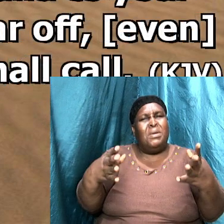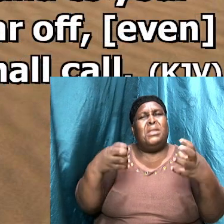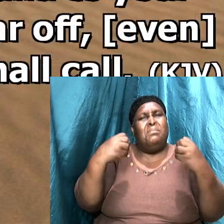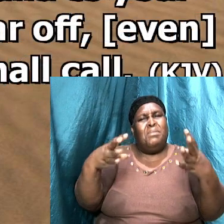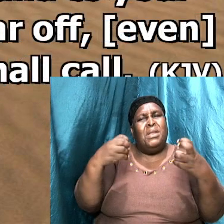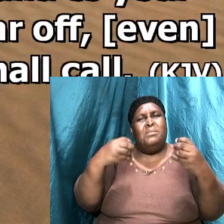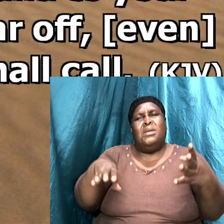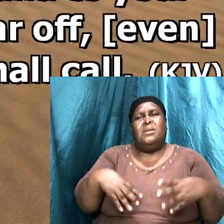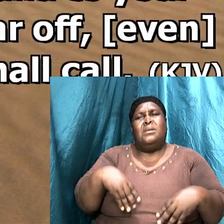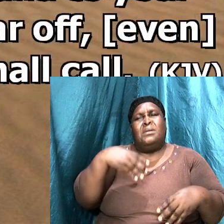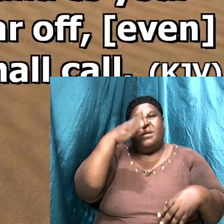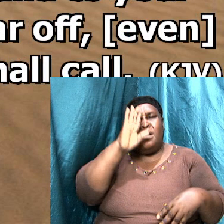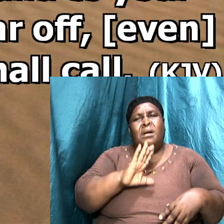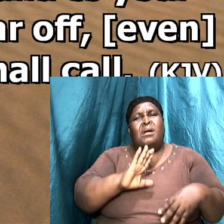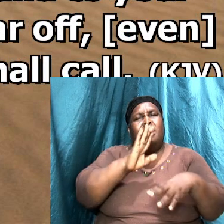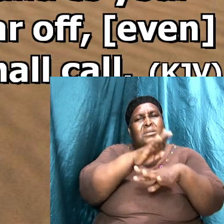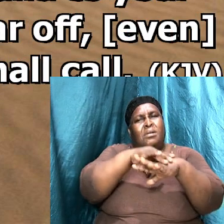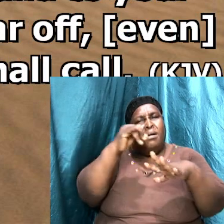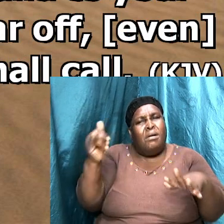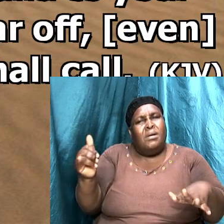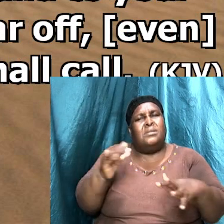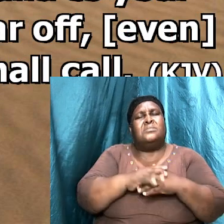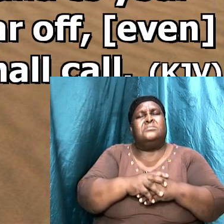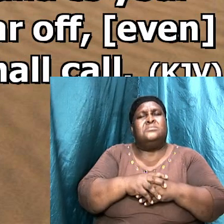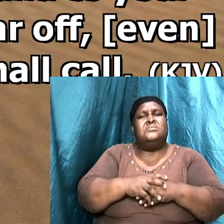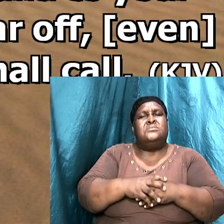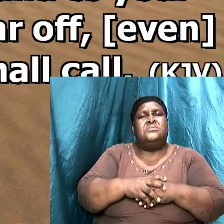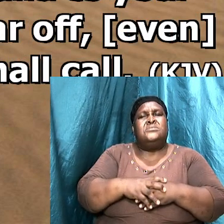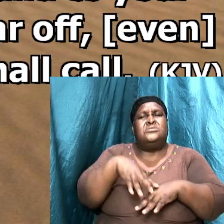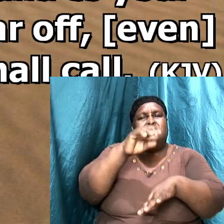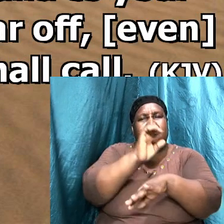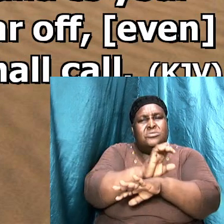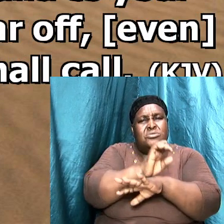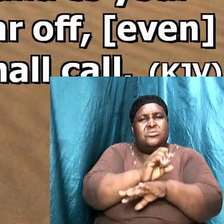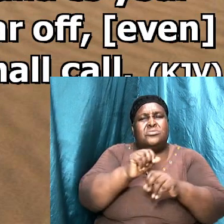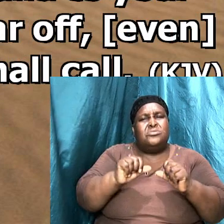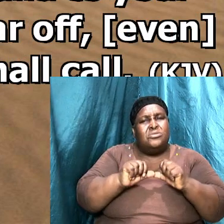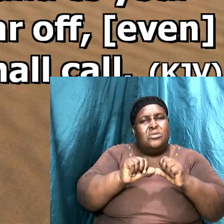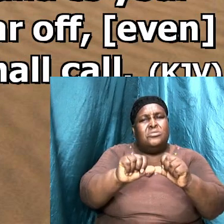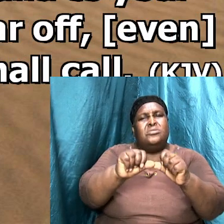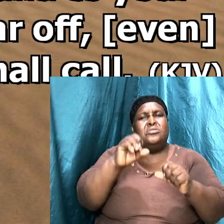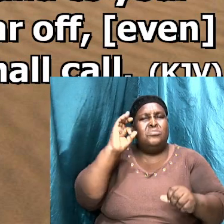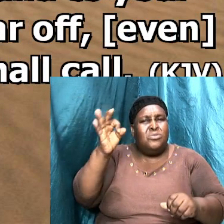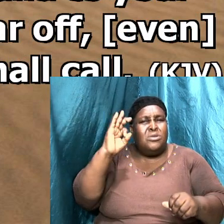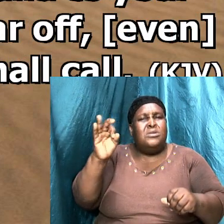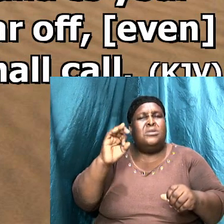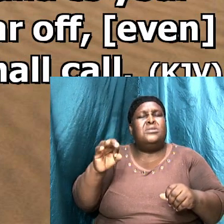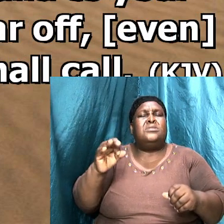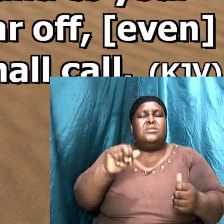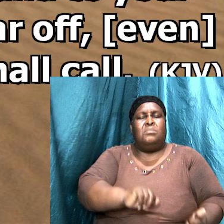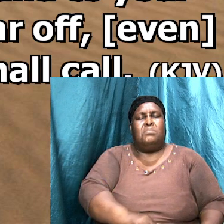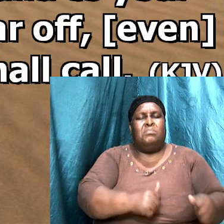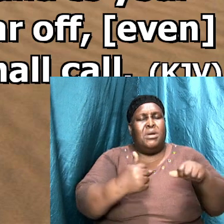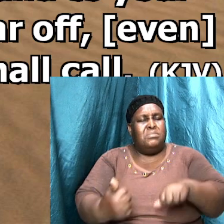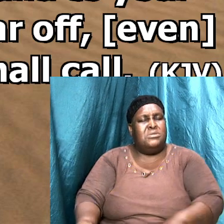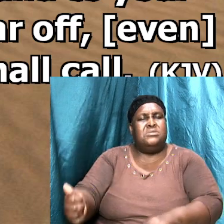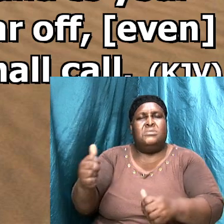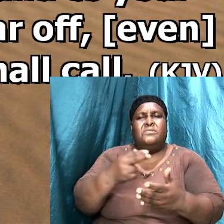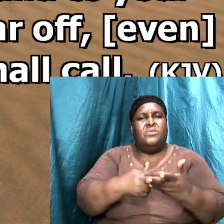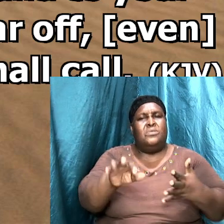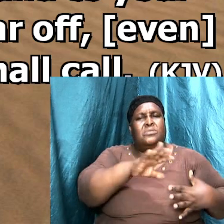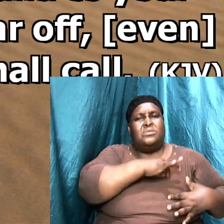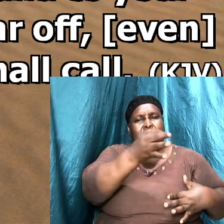our God shall call so the church continued to preach the baptism of the Holy Spirit and others were saved